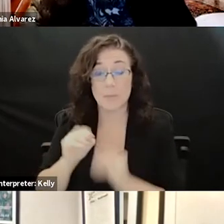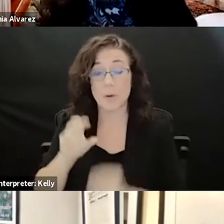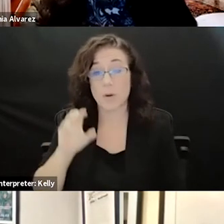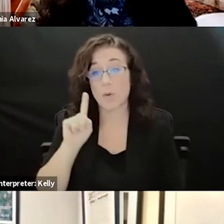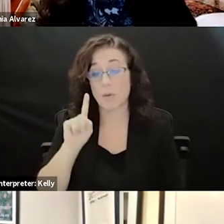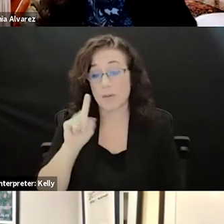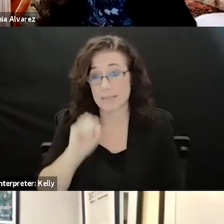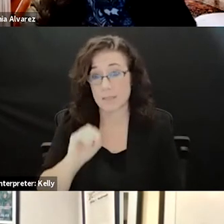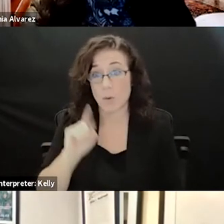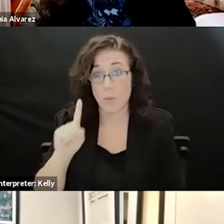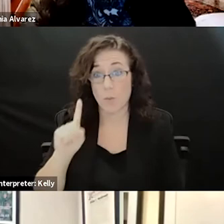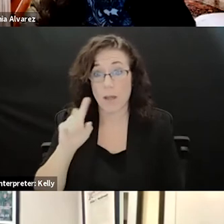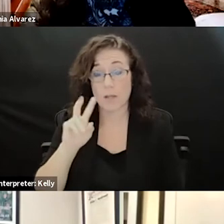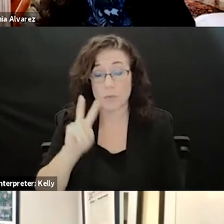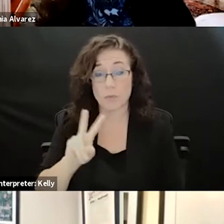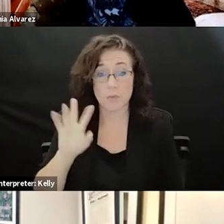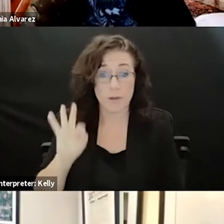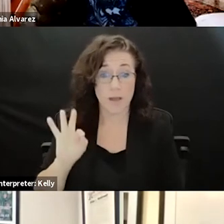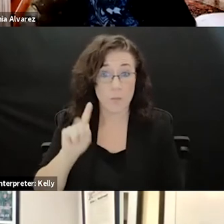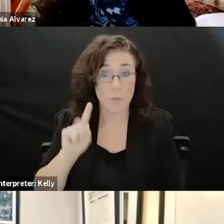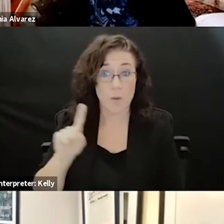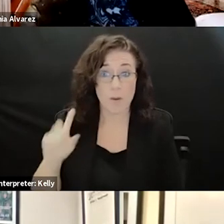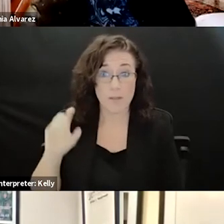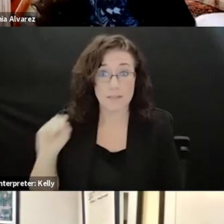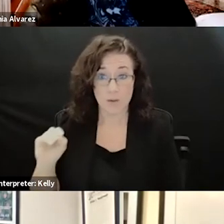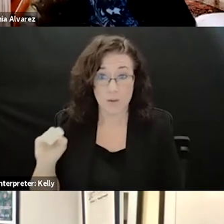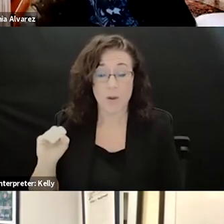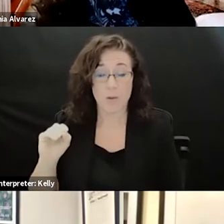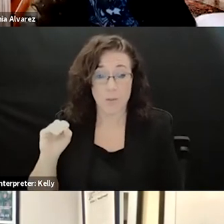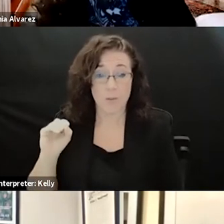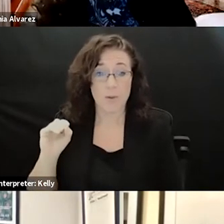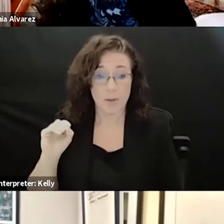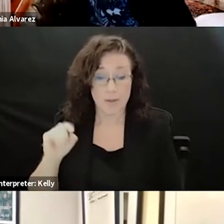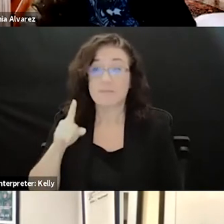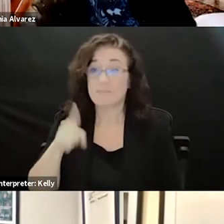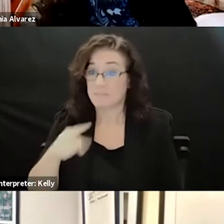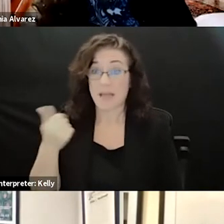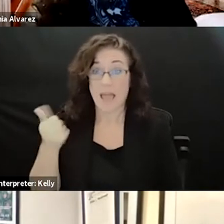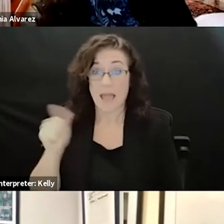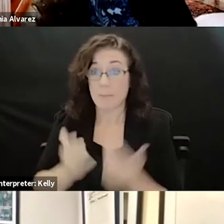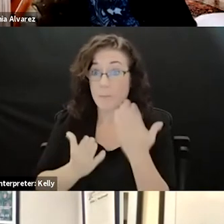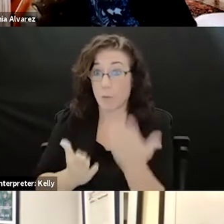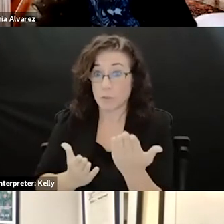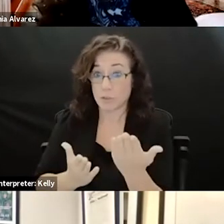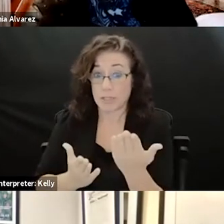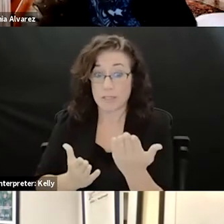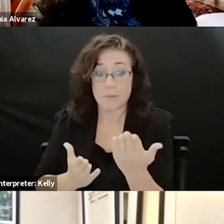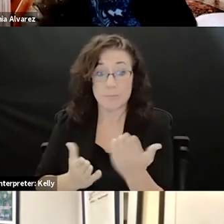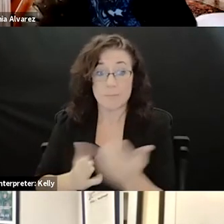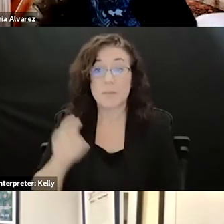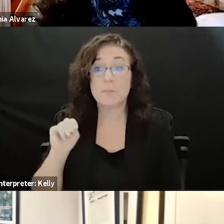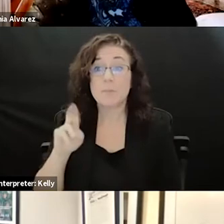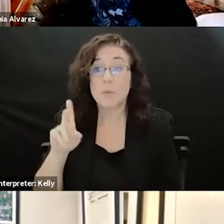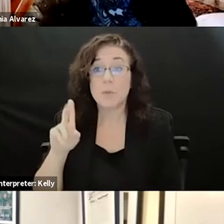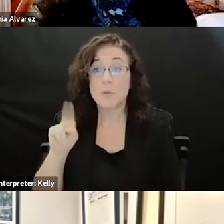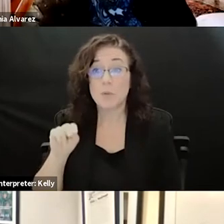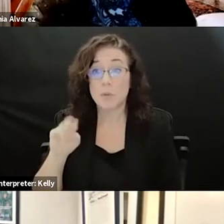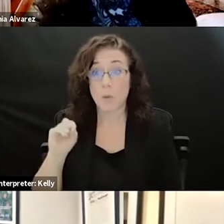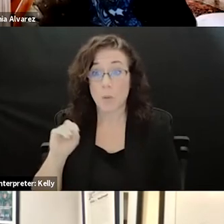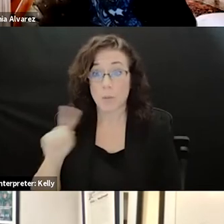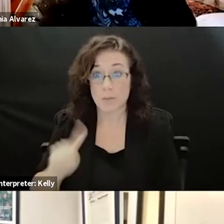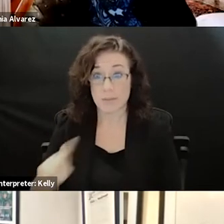201920-14 is there a motion i so move thank you and a second